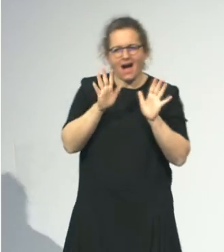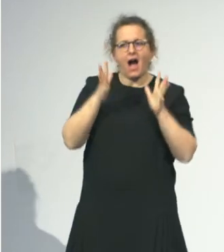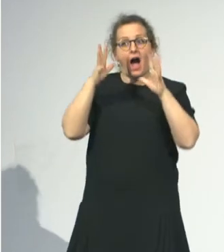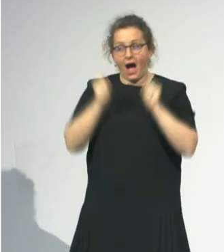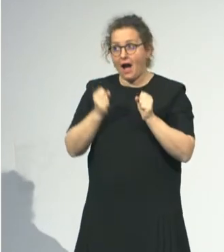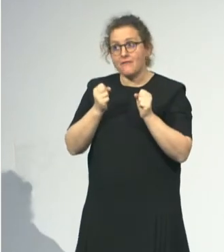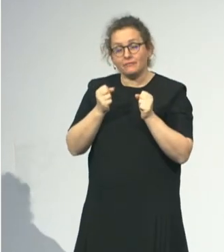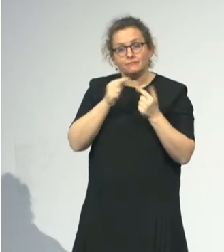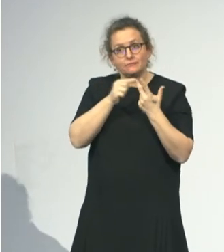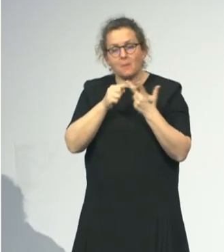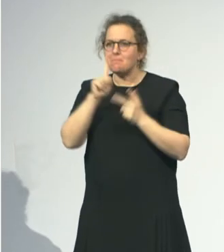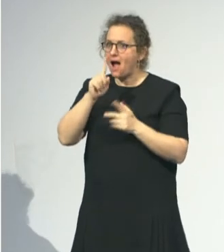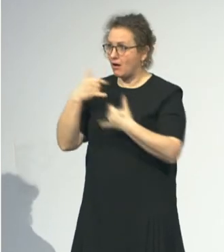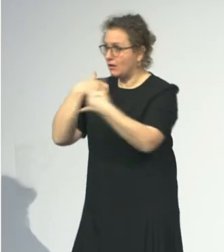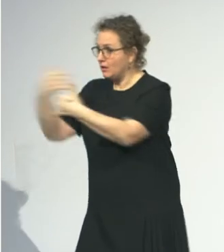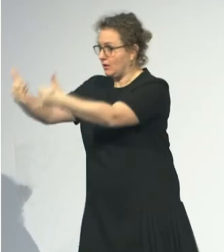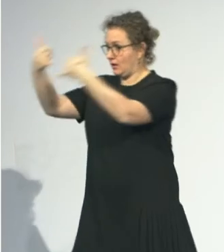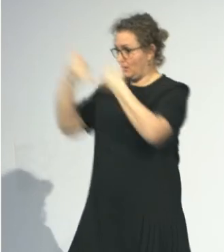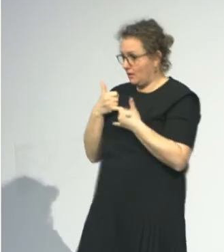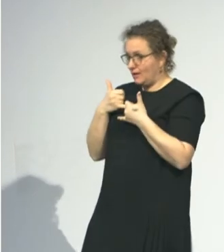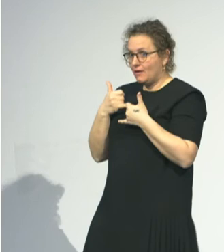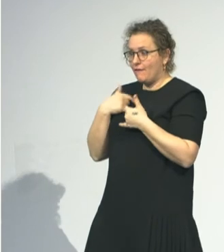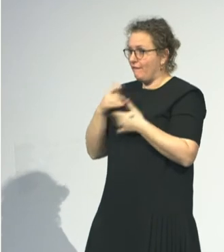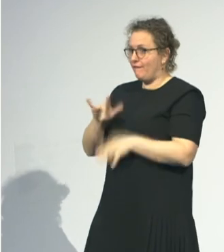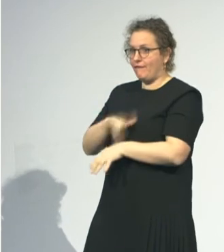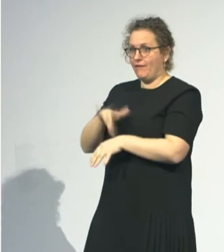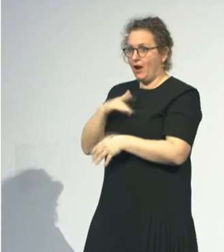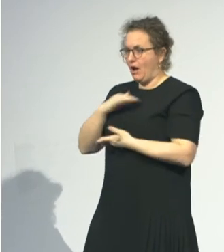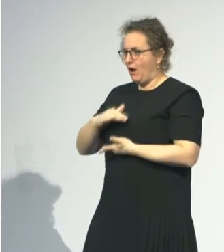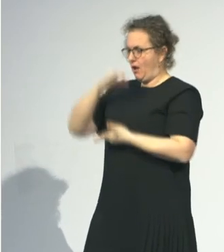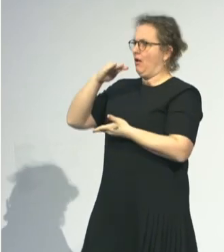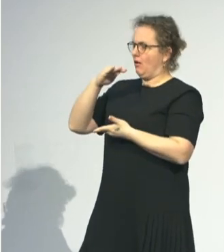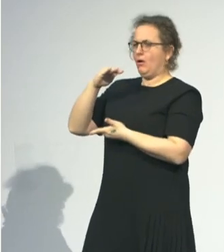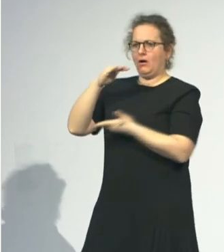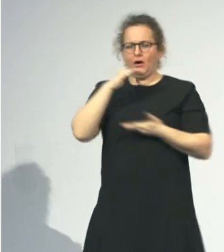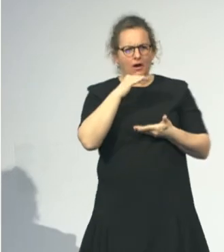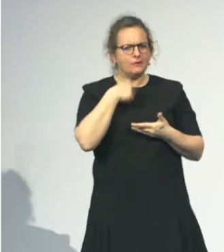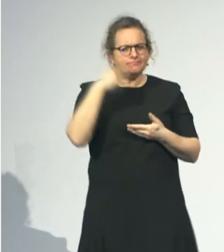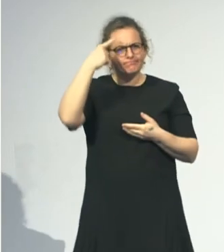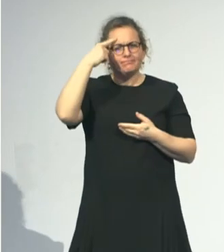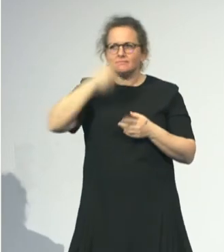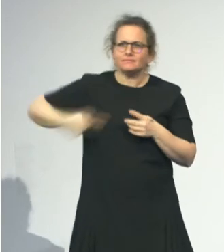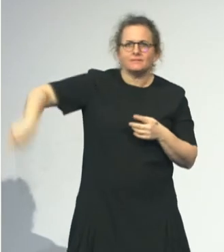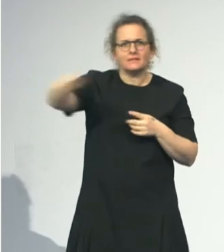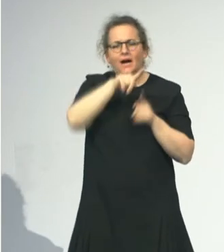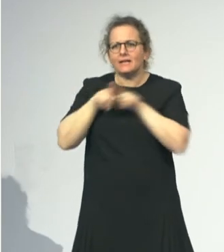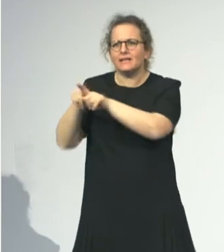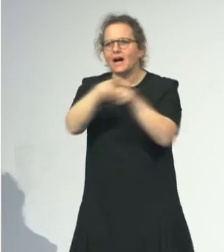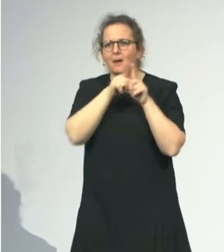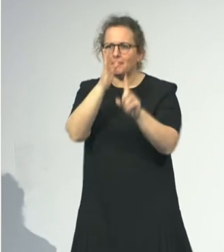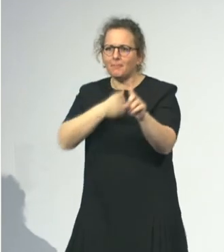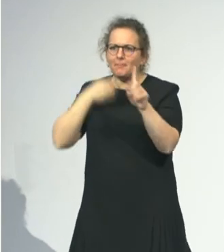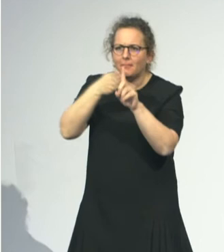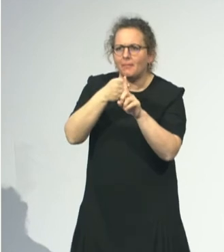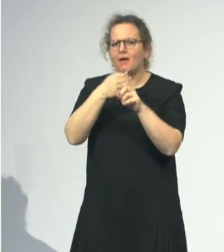project. But we have a great mission together, and the feeling is that it doesn't matter if you